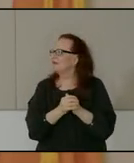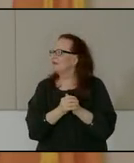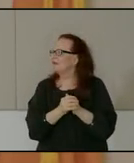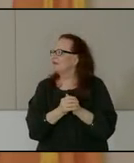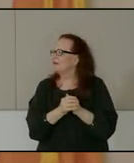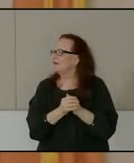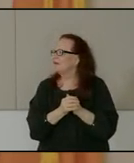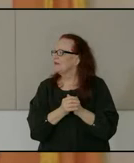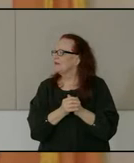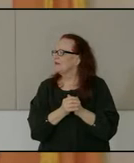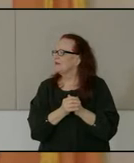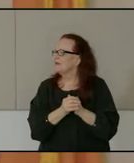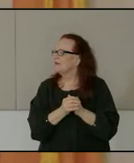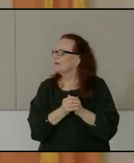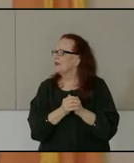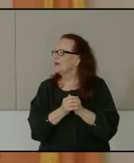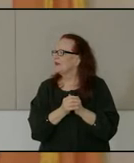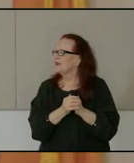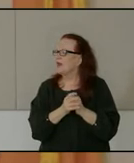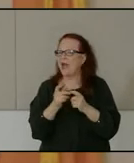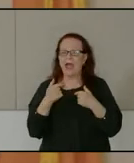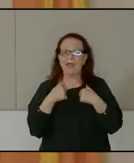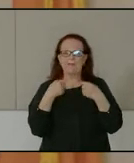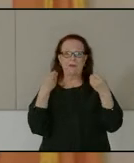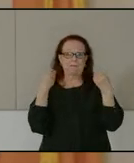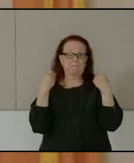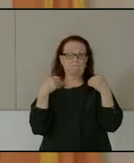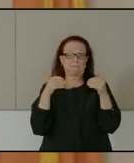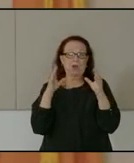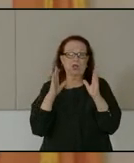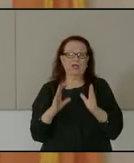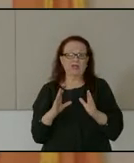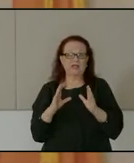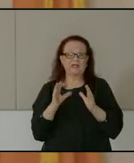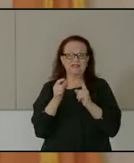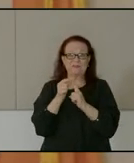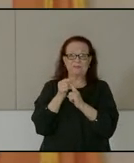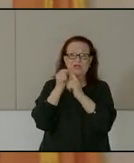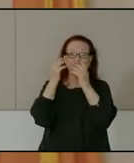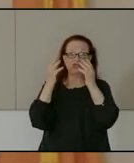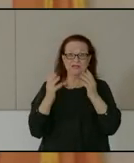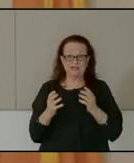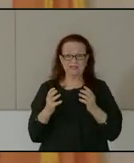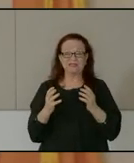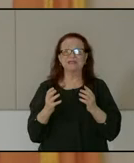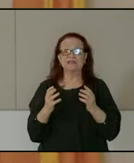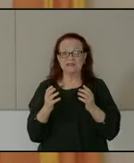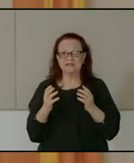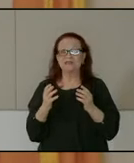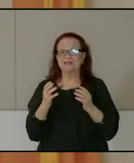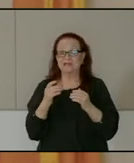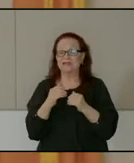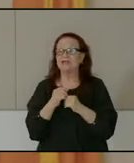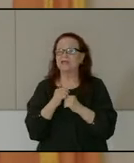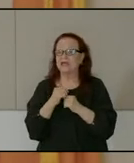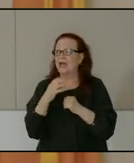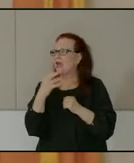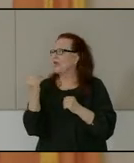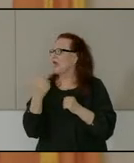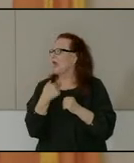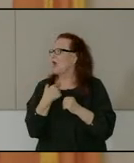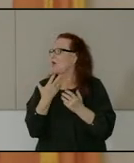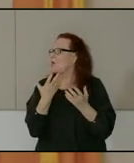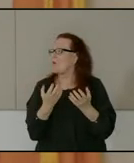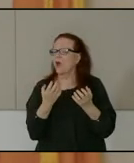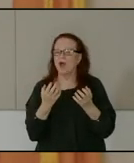in this company as a digital marketing specialist, and I will not stop. I all the time have a lot of training. I want to grow. I